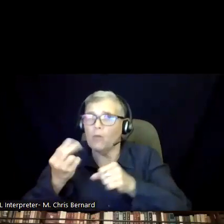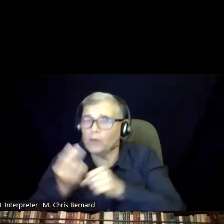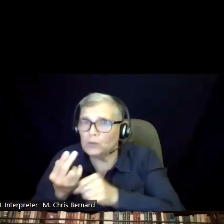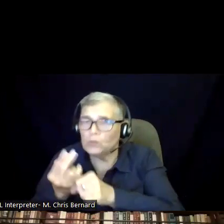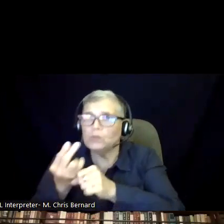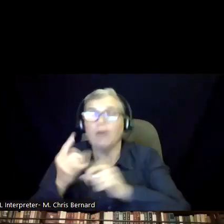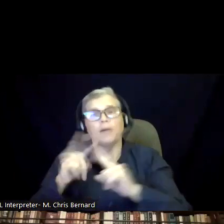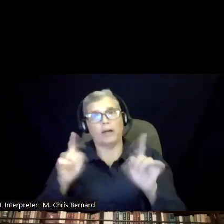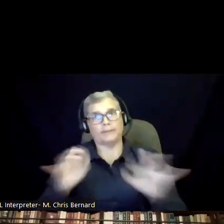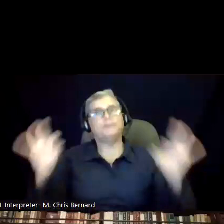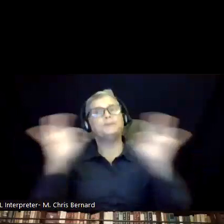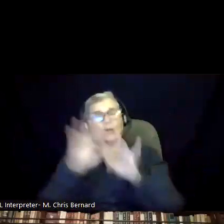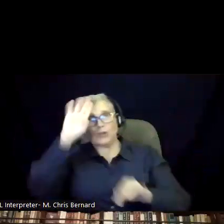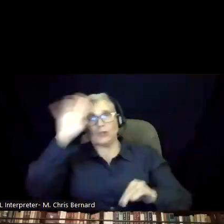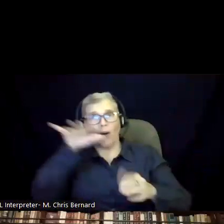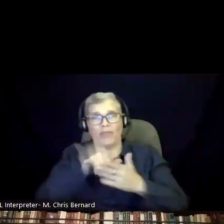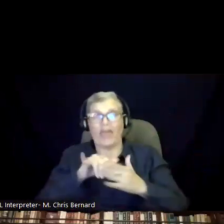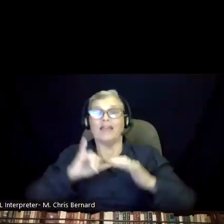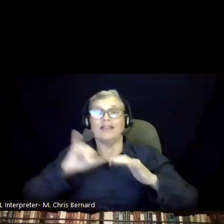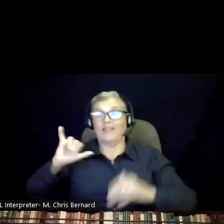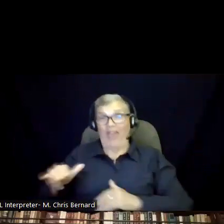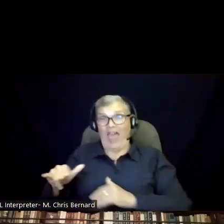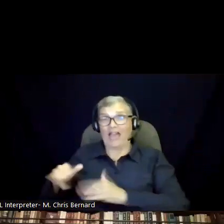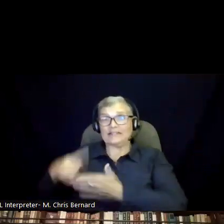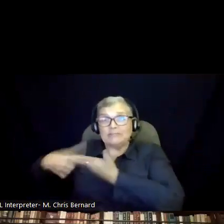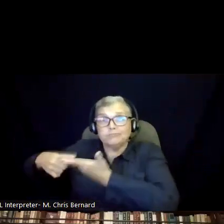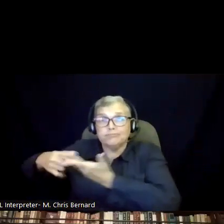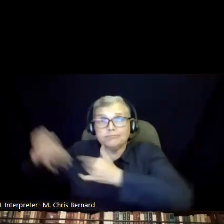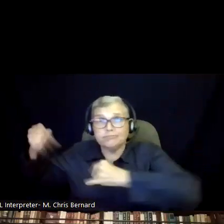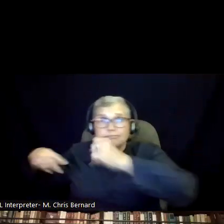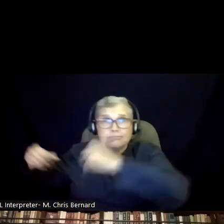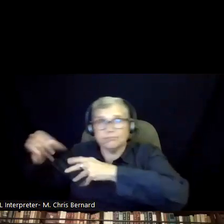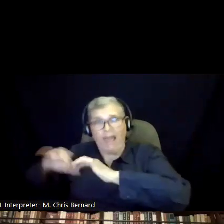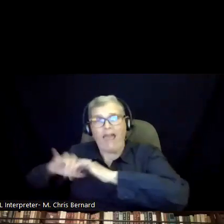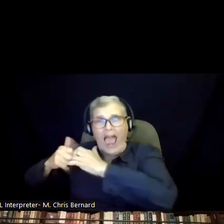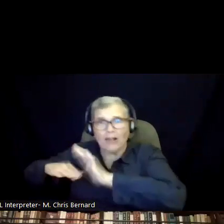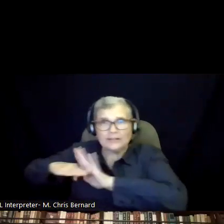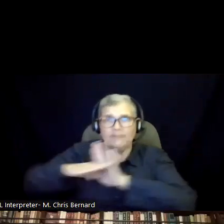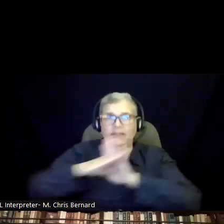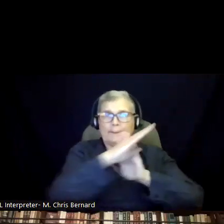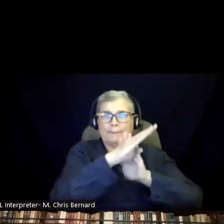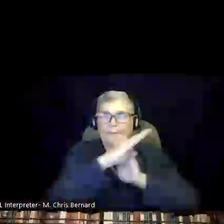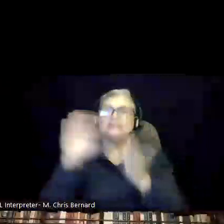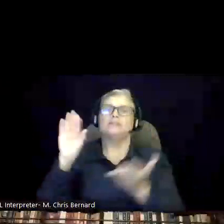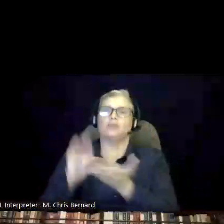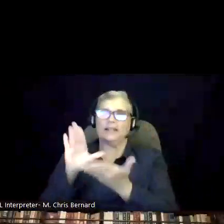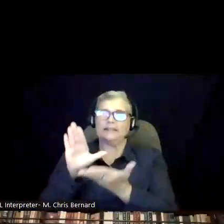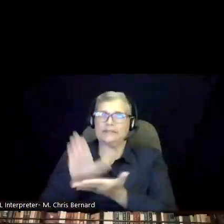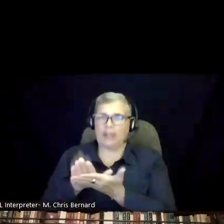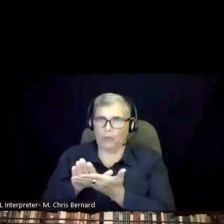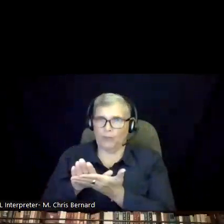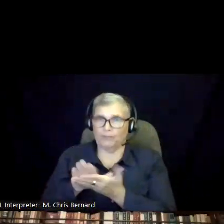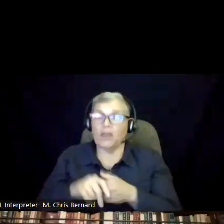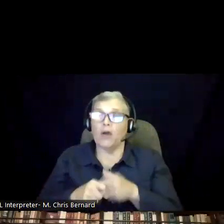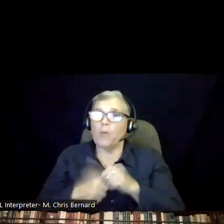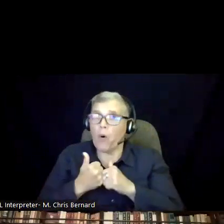it's important to recognize that that's how it came together. That's how they came up with it, where it's written down, and some of the most